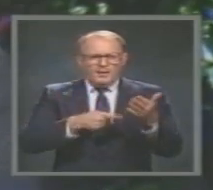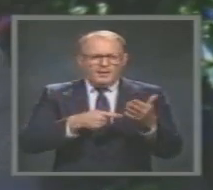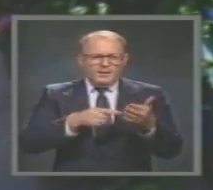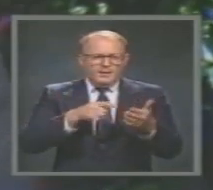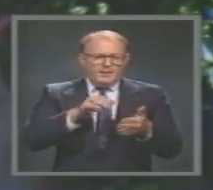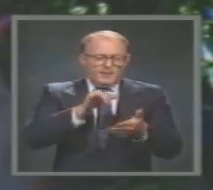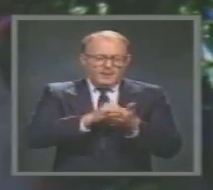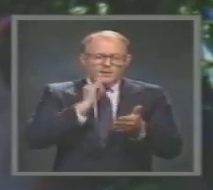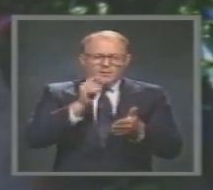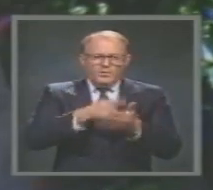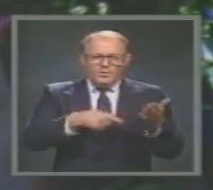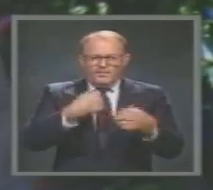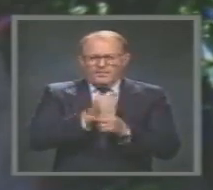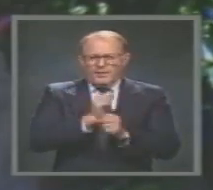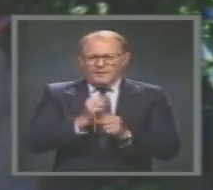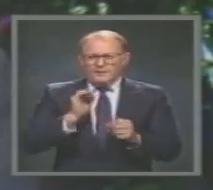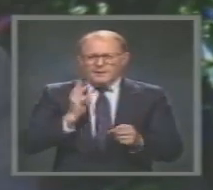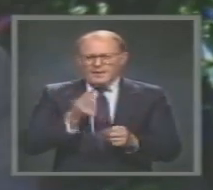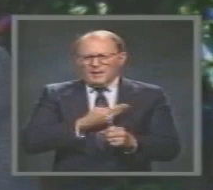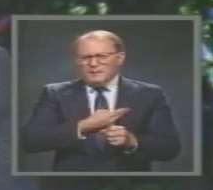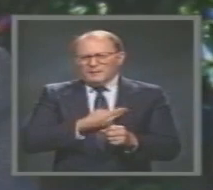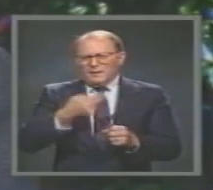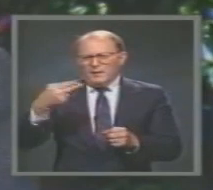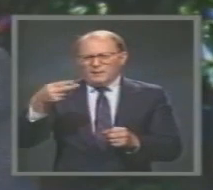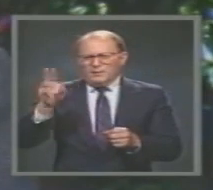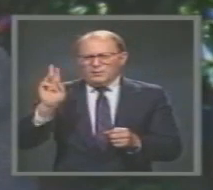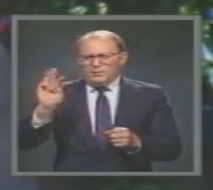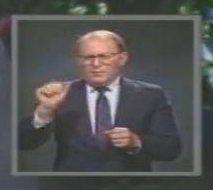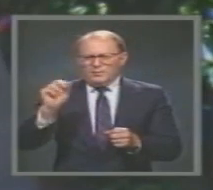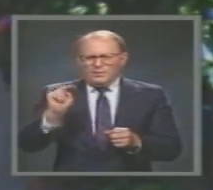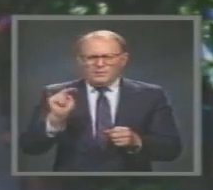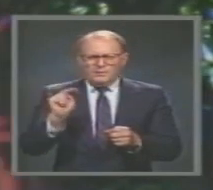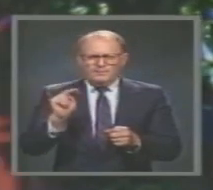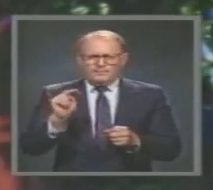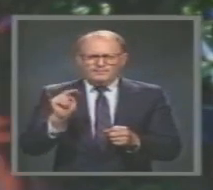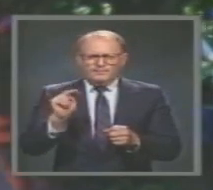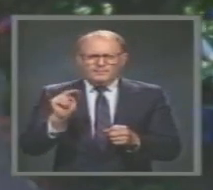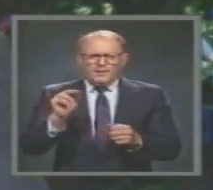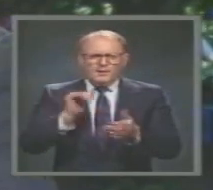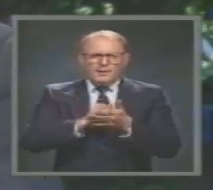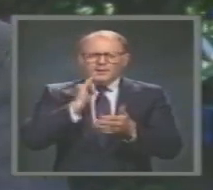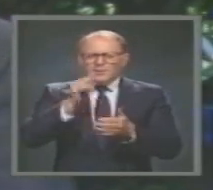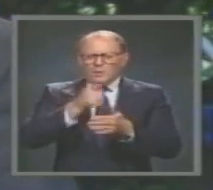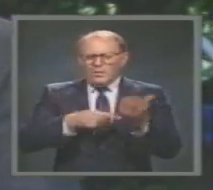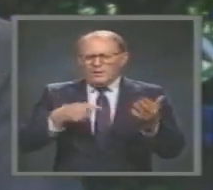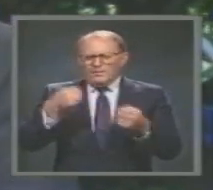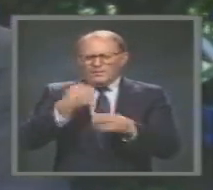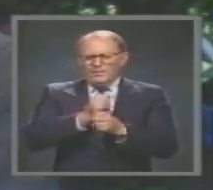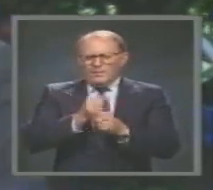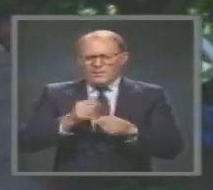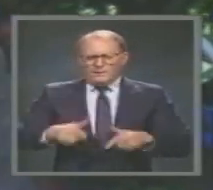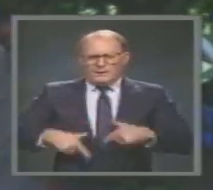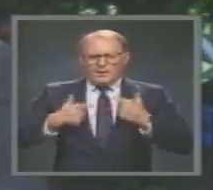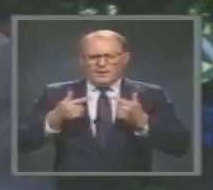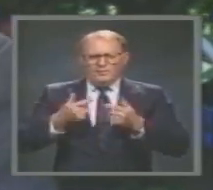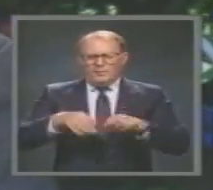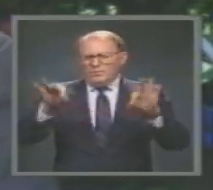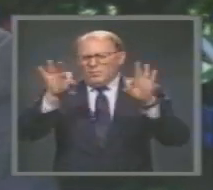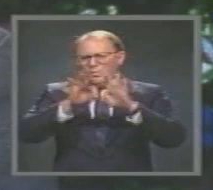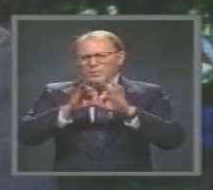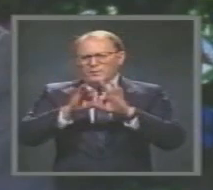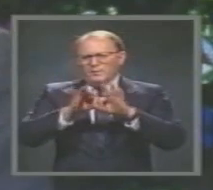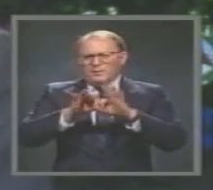what makes human life sacred. So sacred is the life of a human that